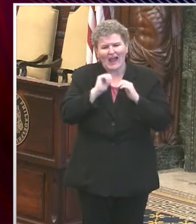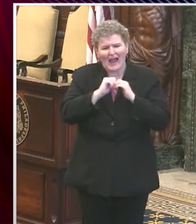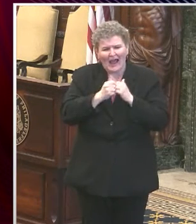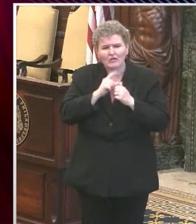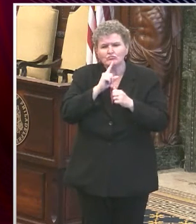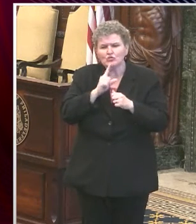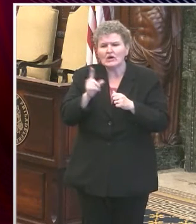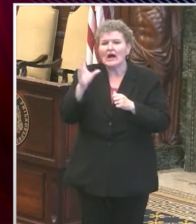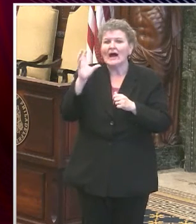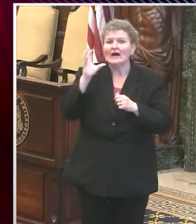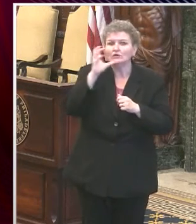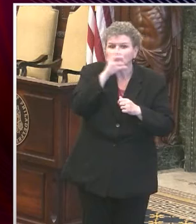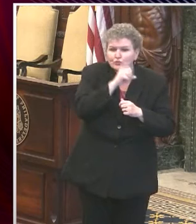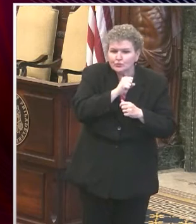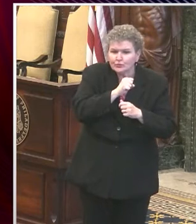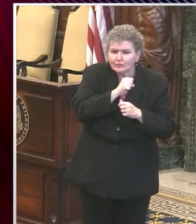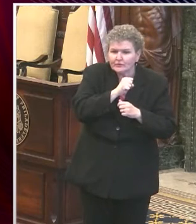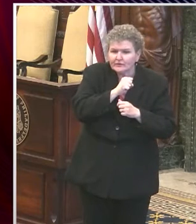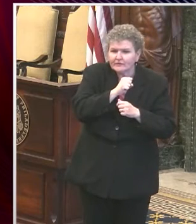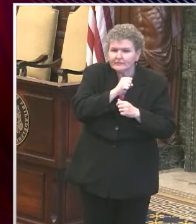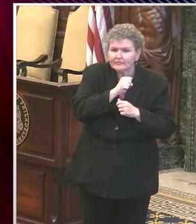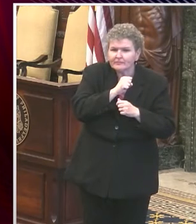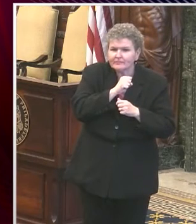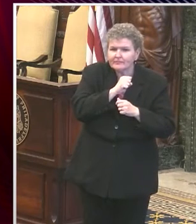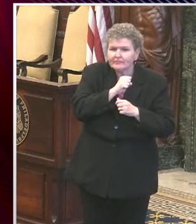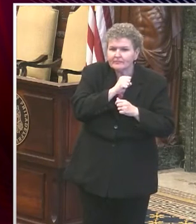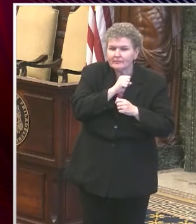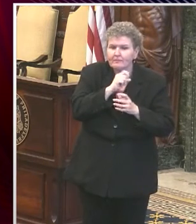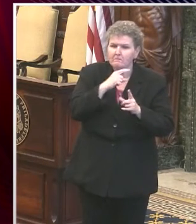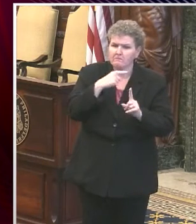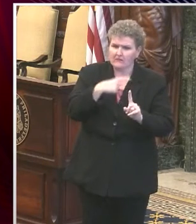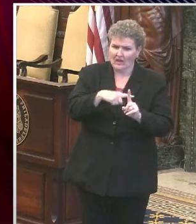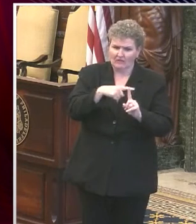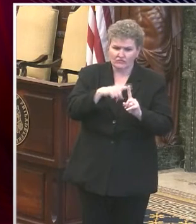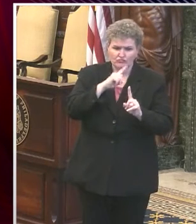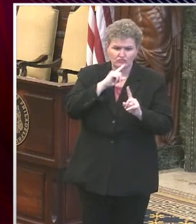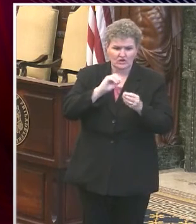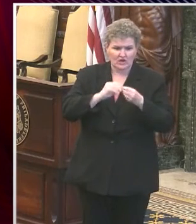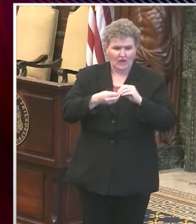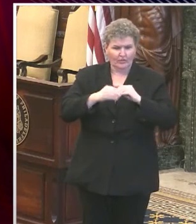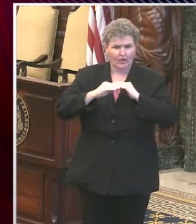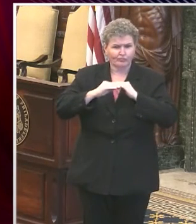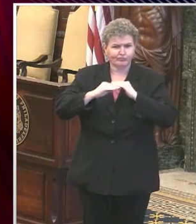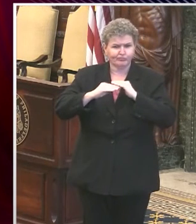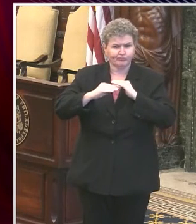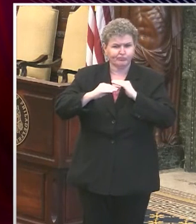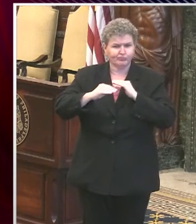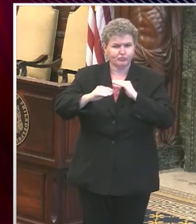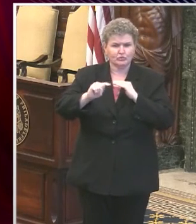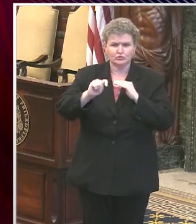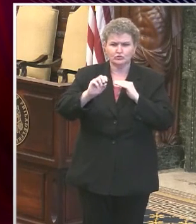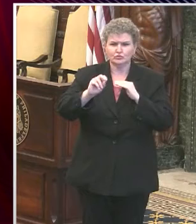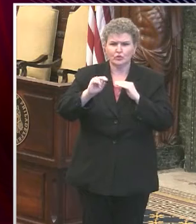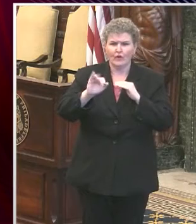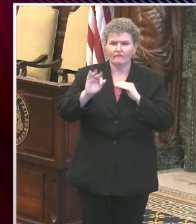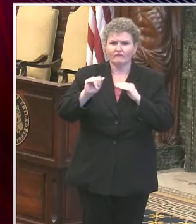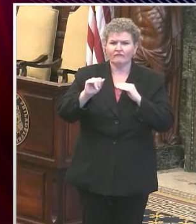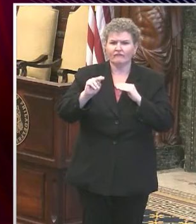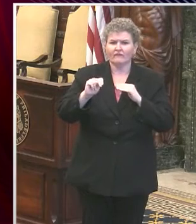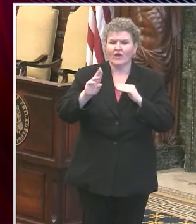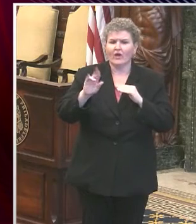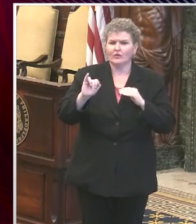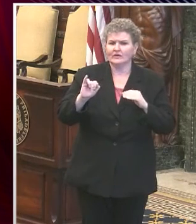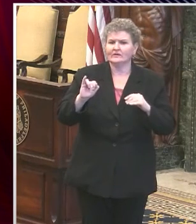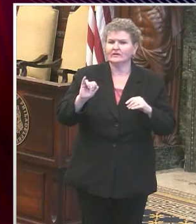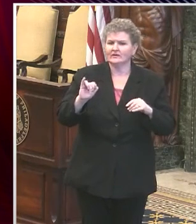the positivity rate seemed flat, but like Tony Fauci and all these like feds keep talking about like the second wave